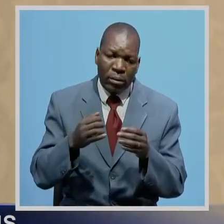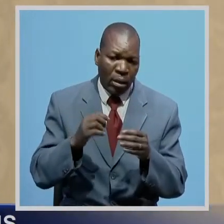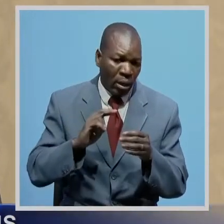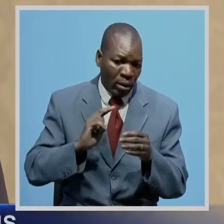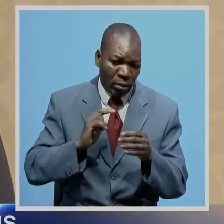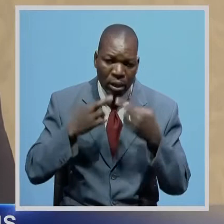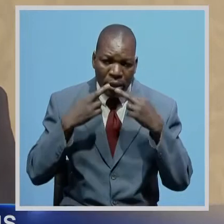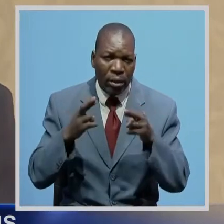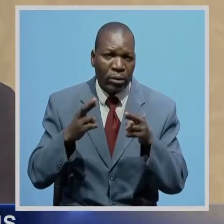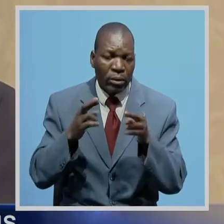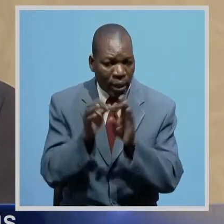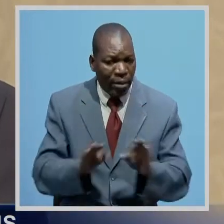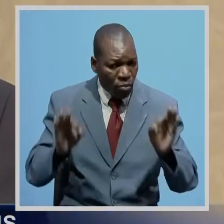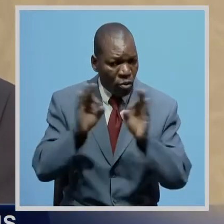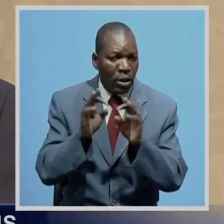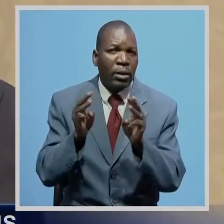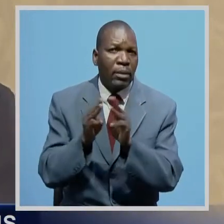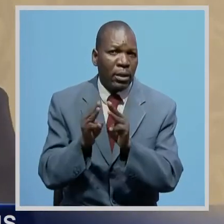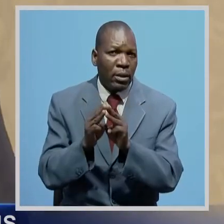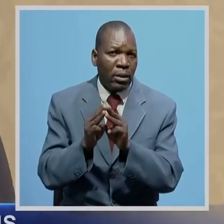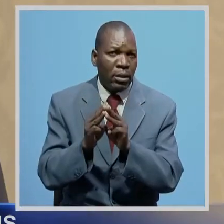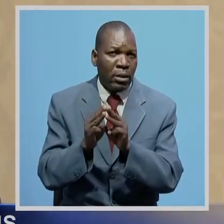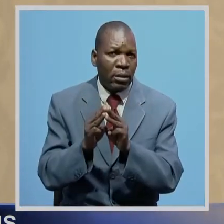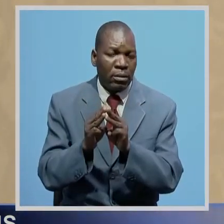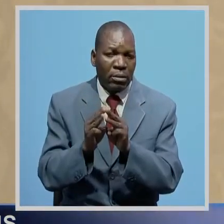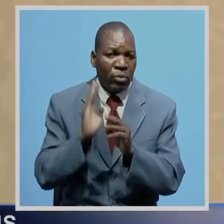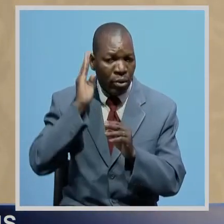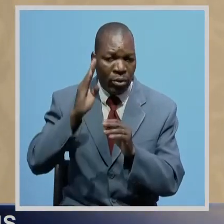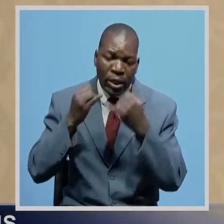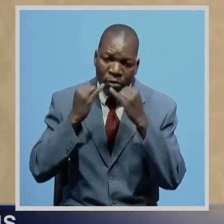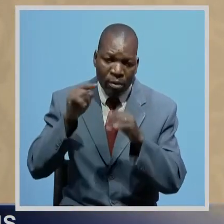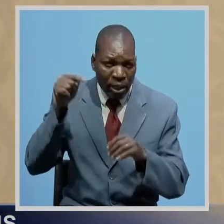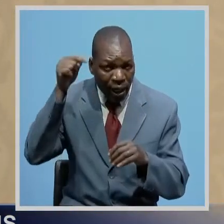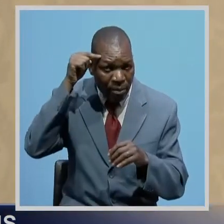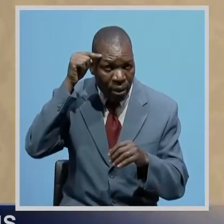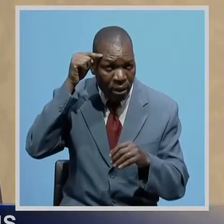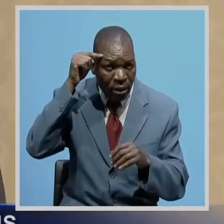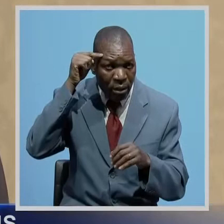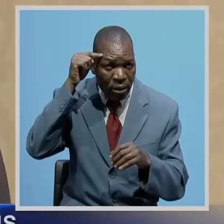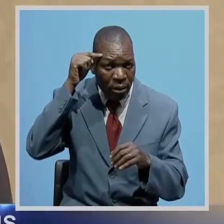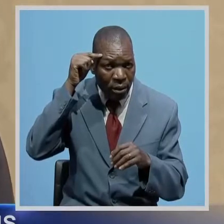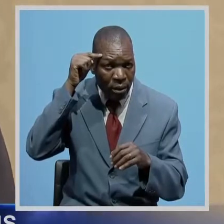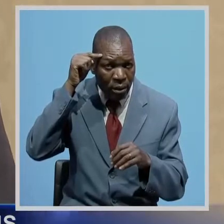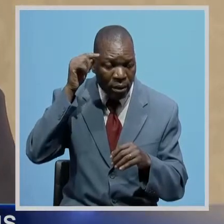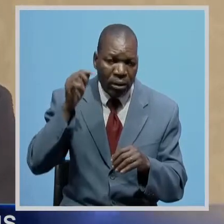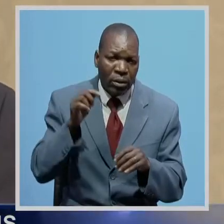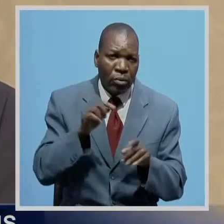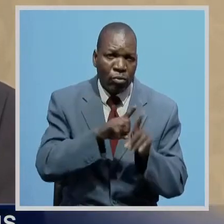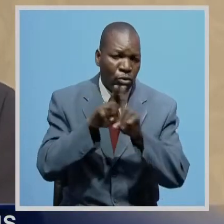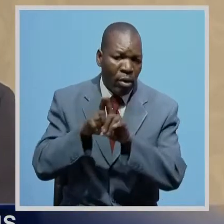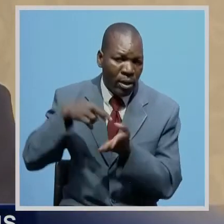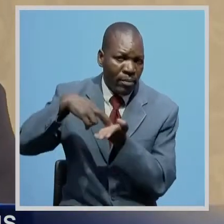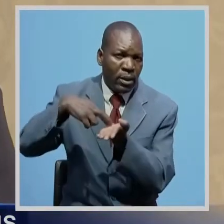of this very important meeting will inform cabinet and the head of state by virtue of the